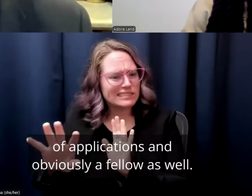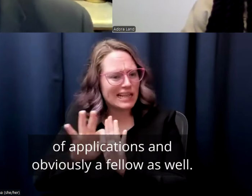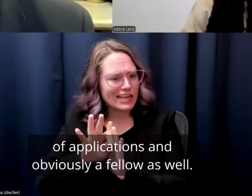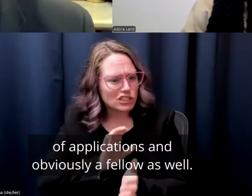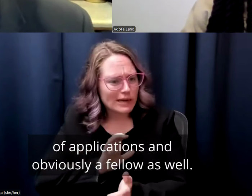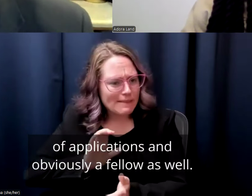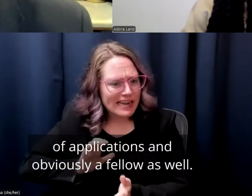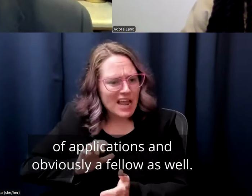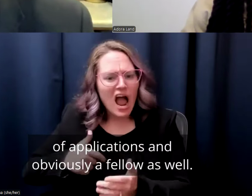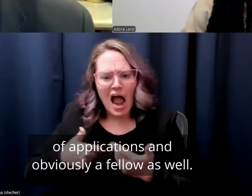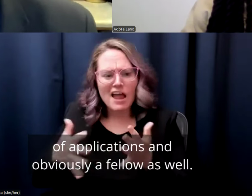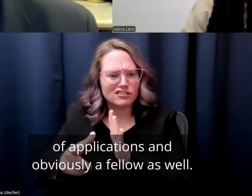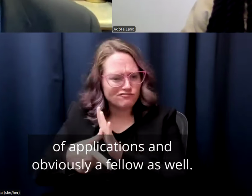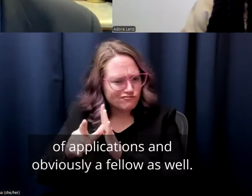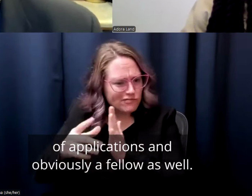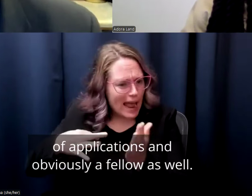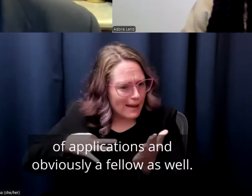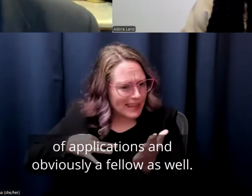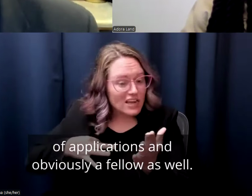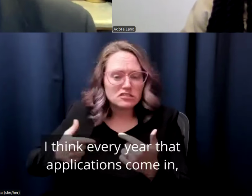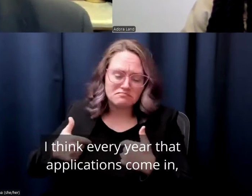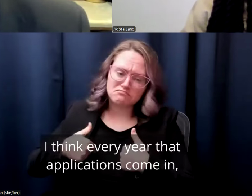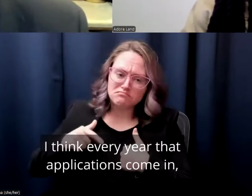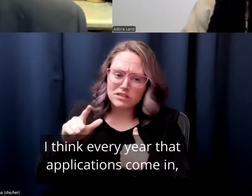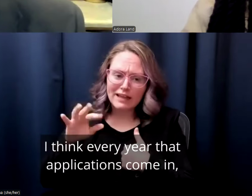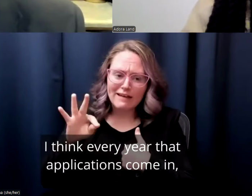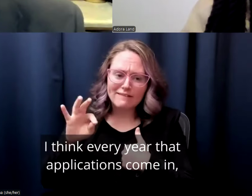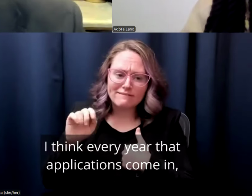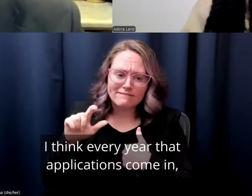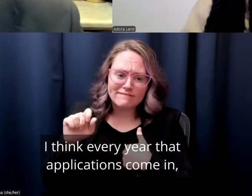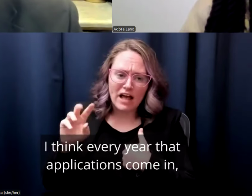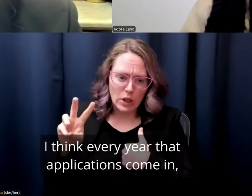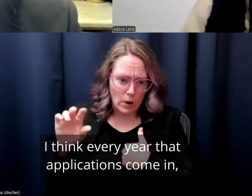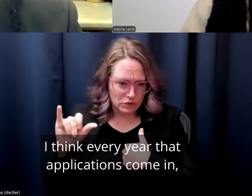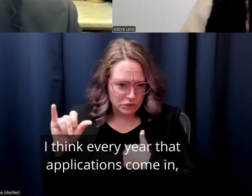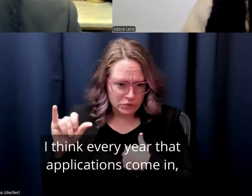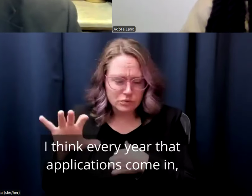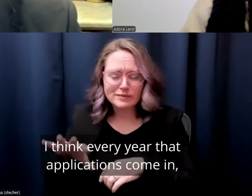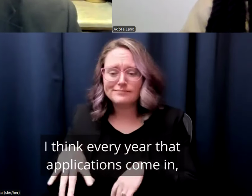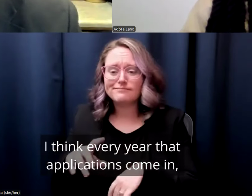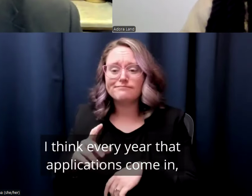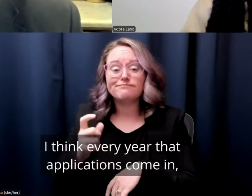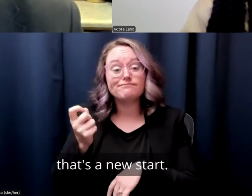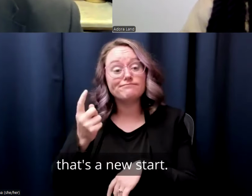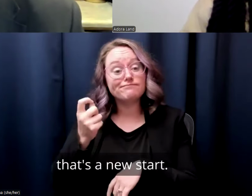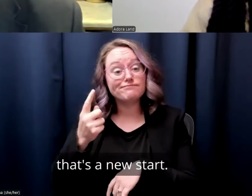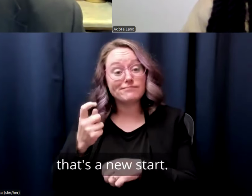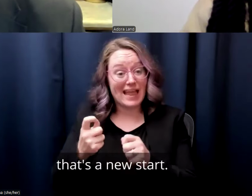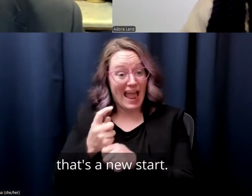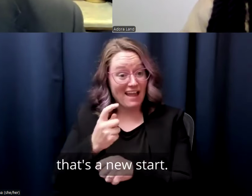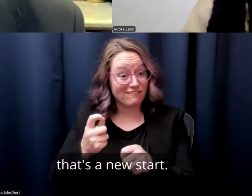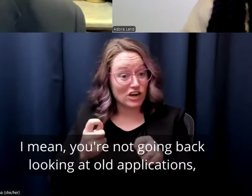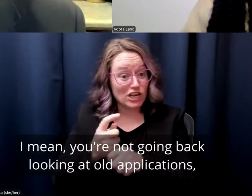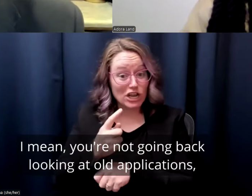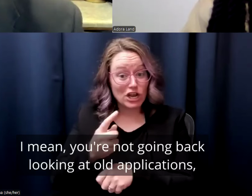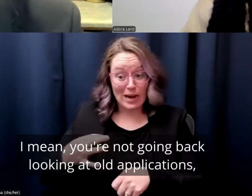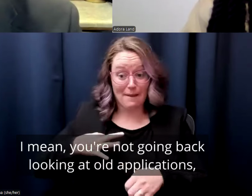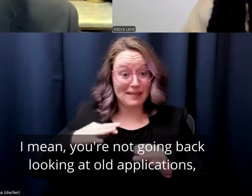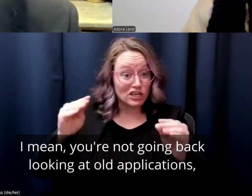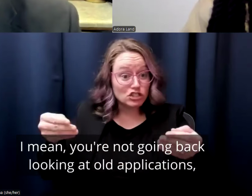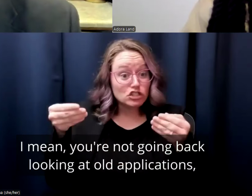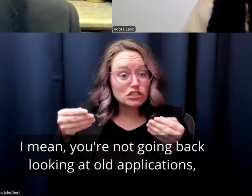of applications and obviously a fellow as well. I think every year that applications come in, that's a new start. I mean, you're